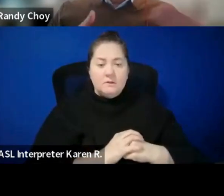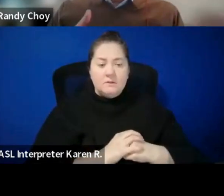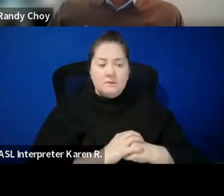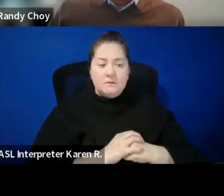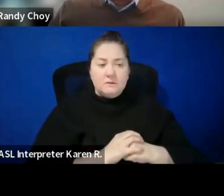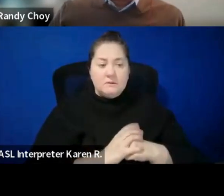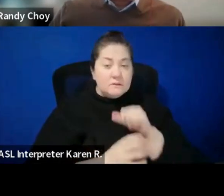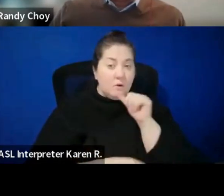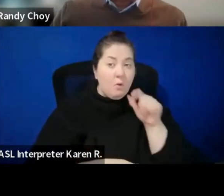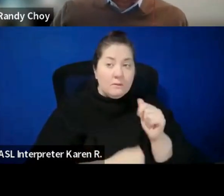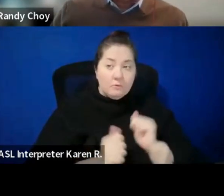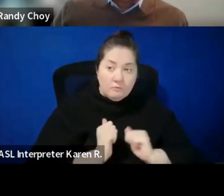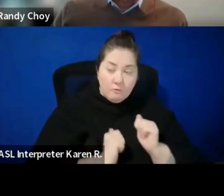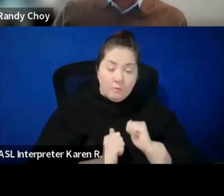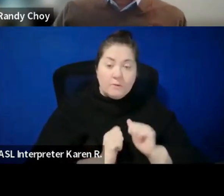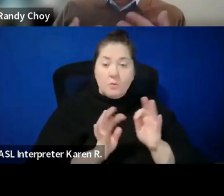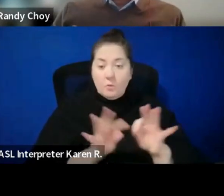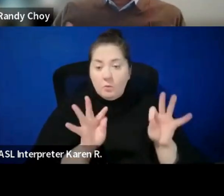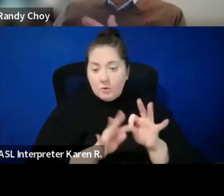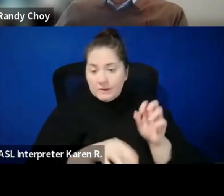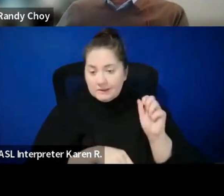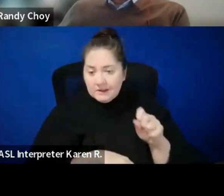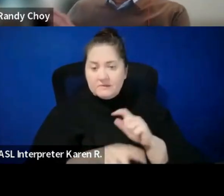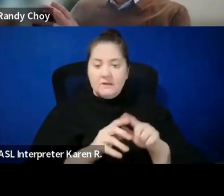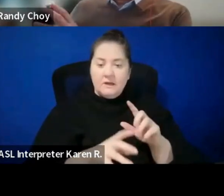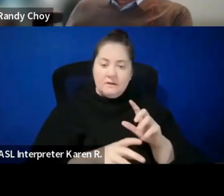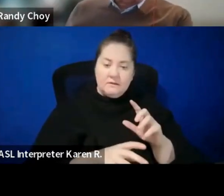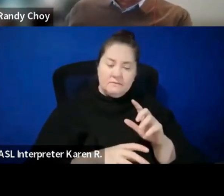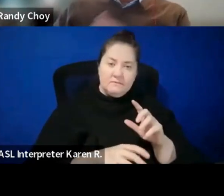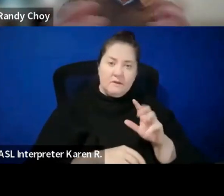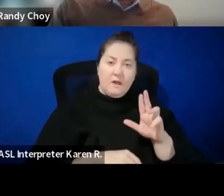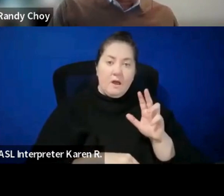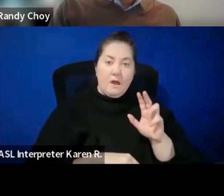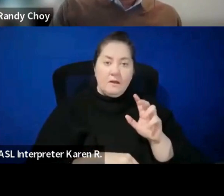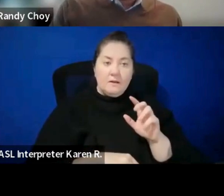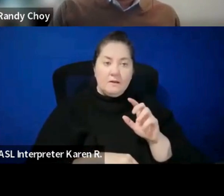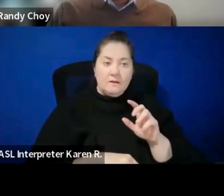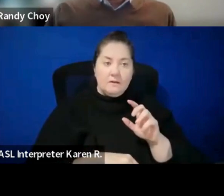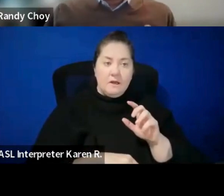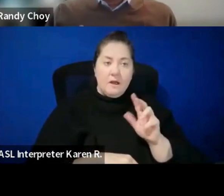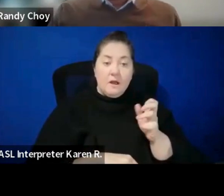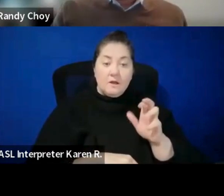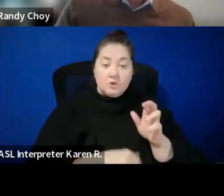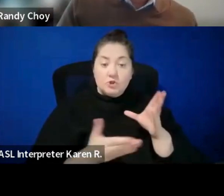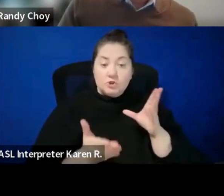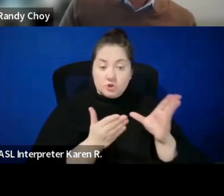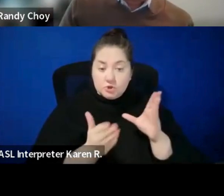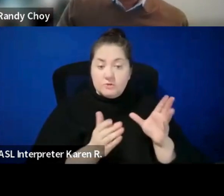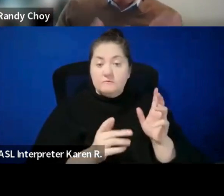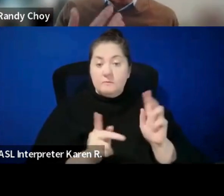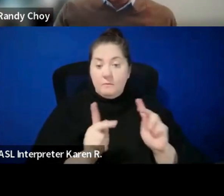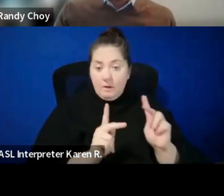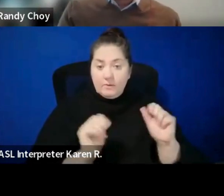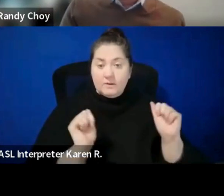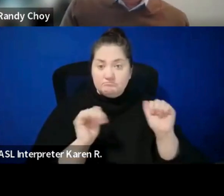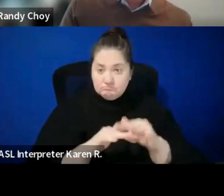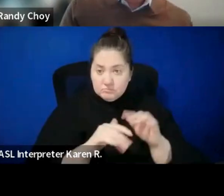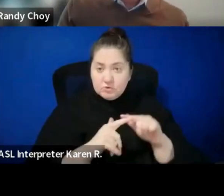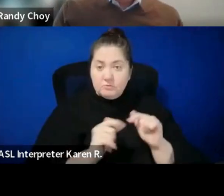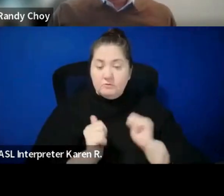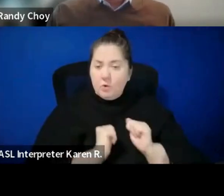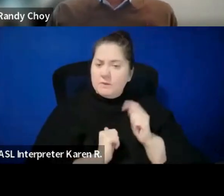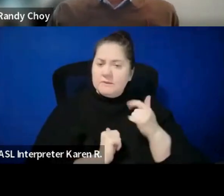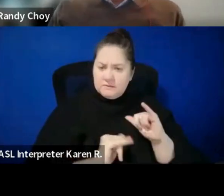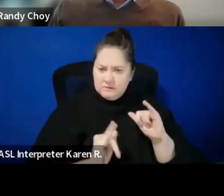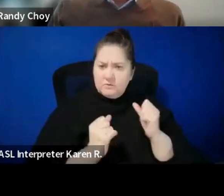not just the performances are really important, and getting underserved populations through those performances are really important, and we still support those